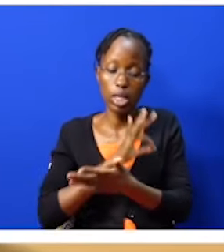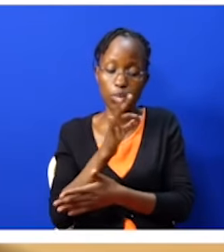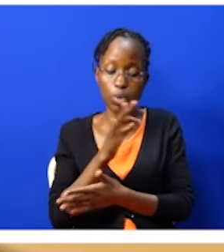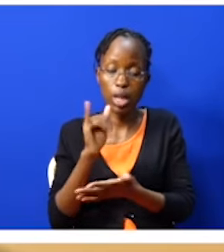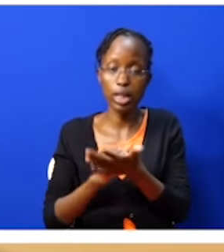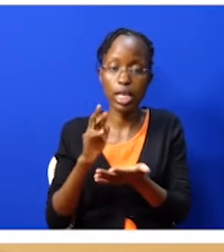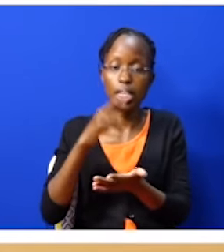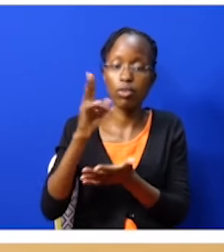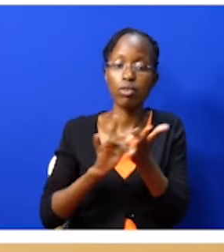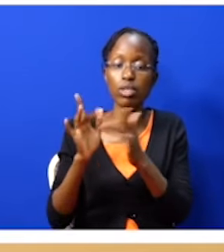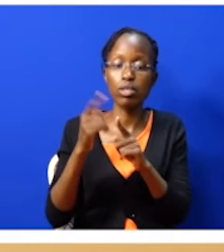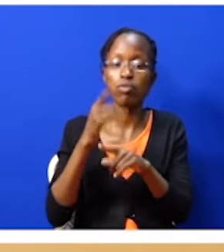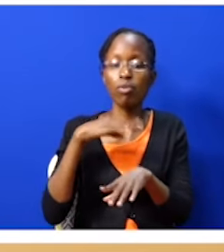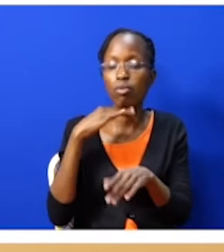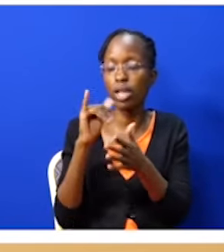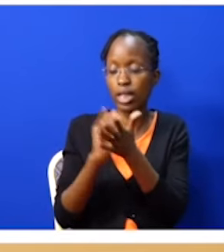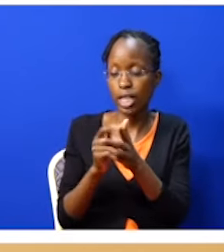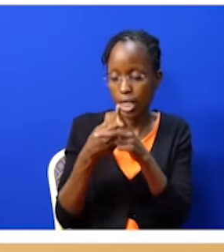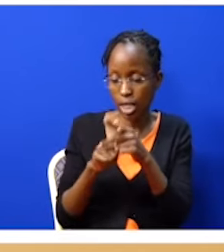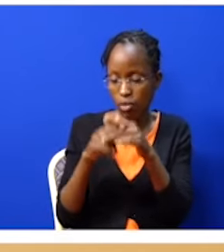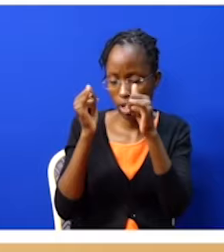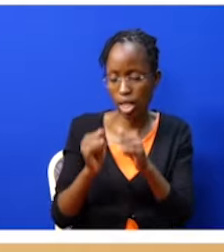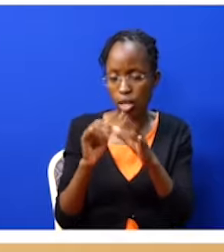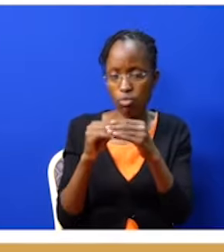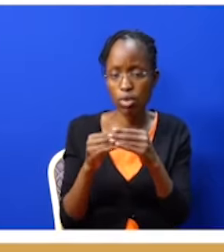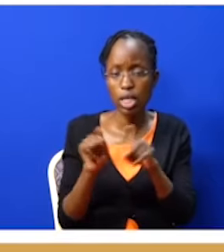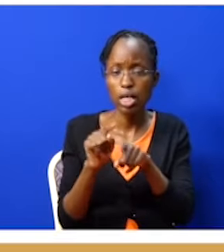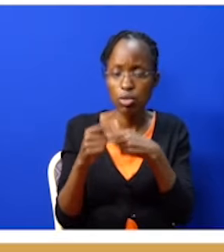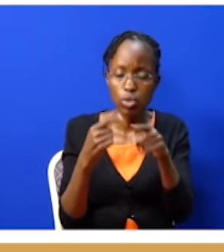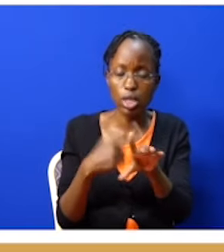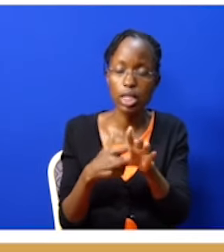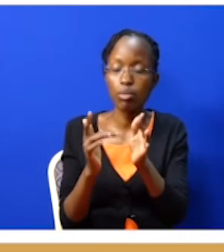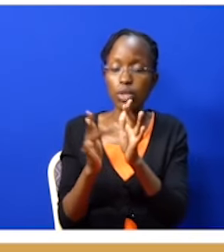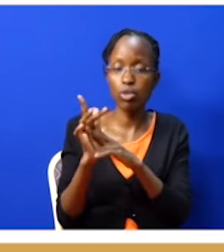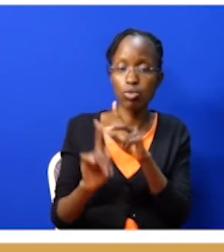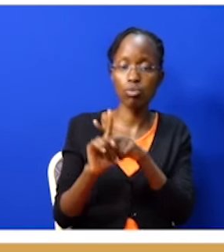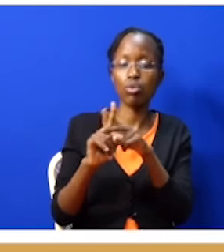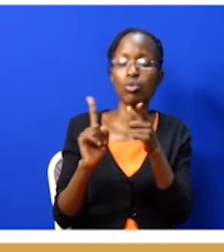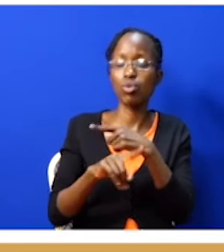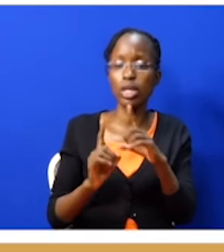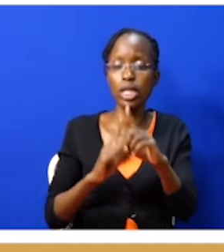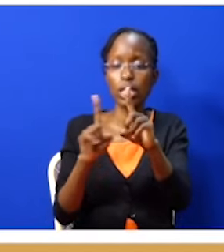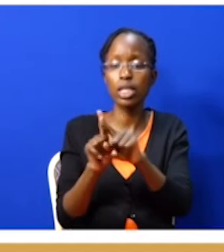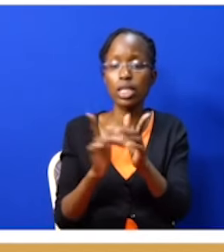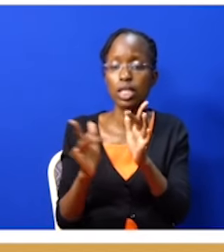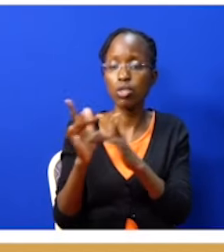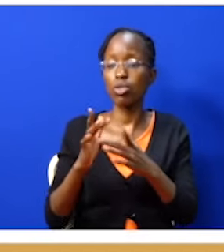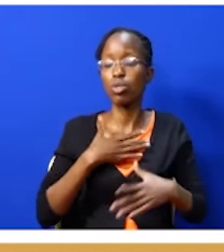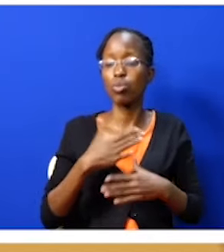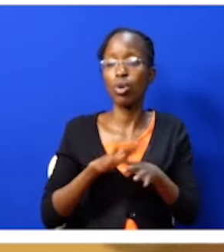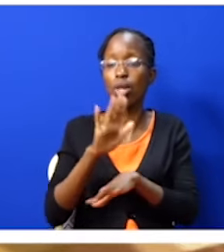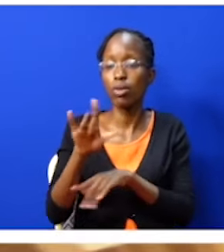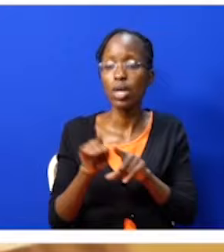This is the beginning of new creation. Yes, and it's still going. When Jesus appeared to his closest followers, he breathed on them and